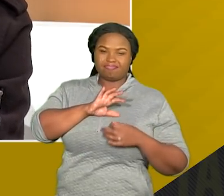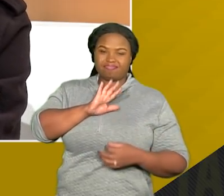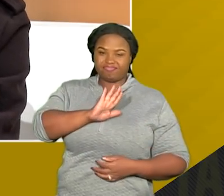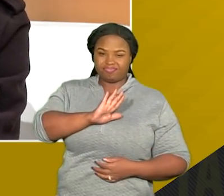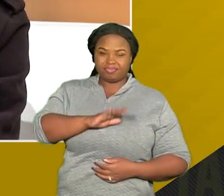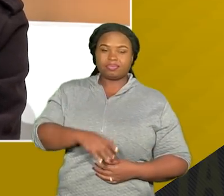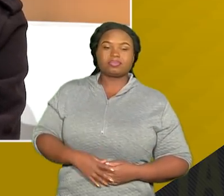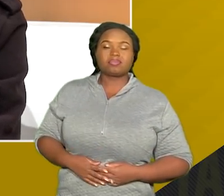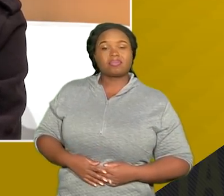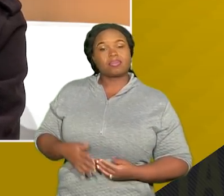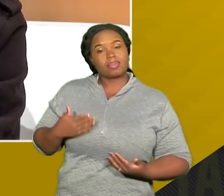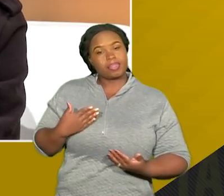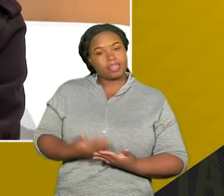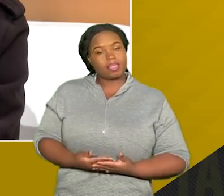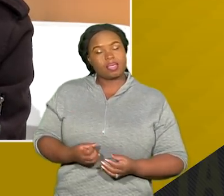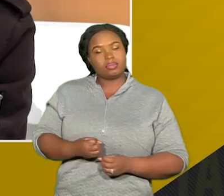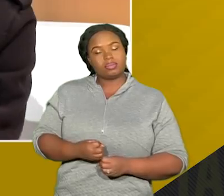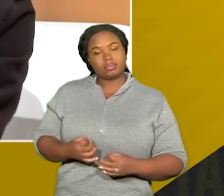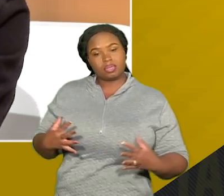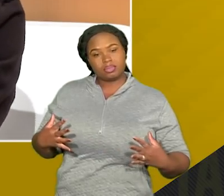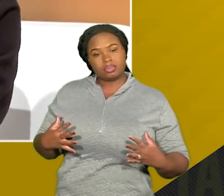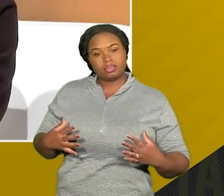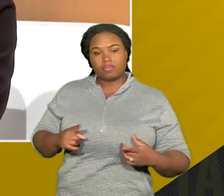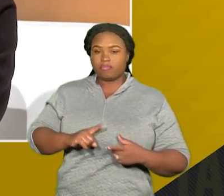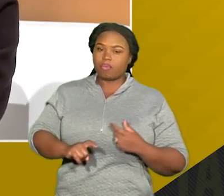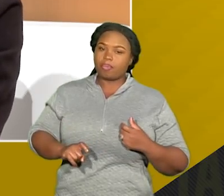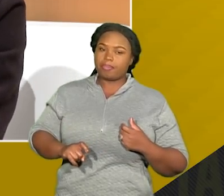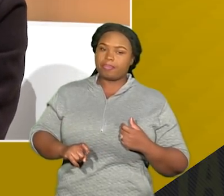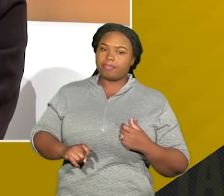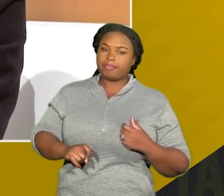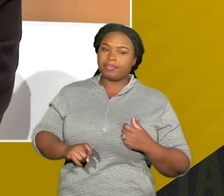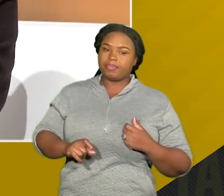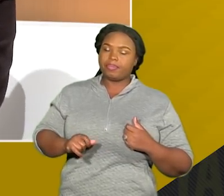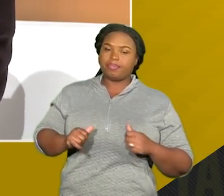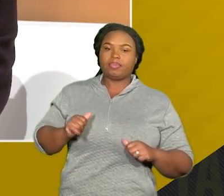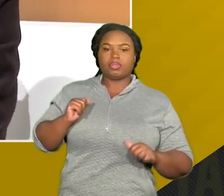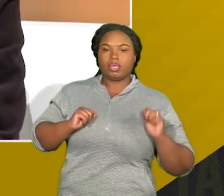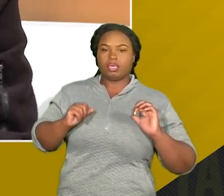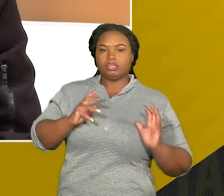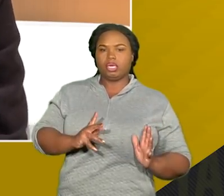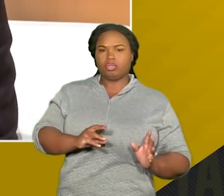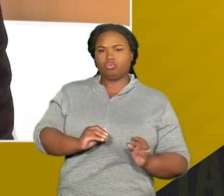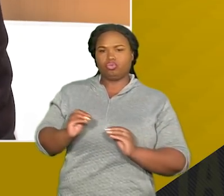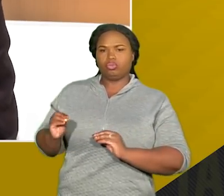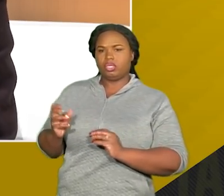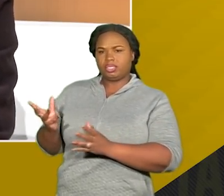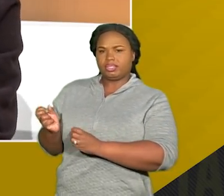It could start from the actor to the receiver. Okay. Let's say the moment I believe one